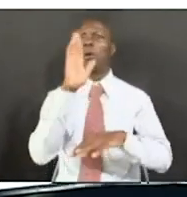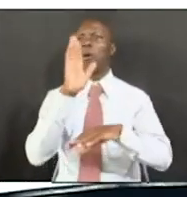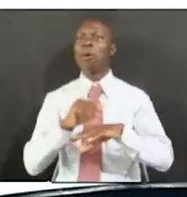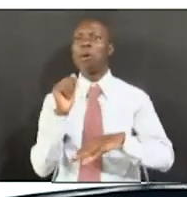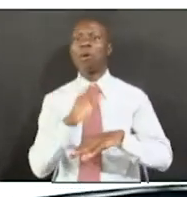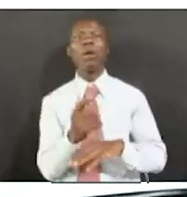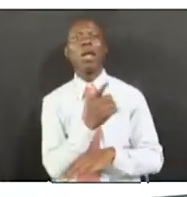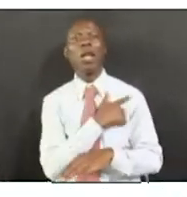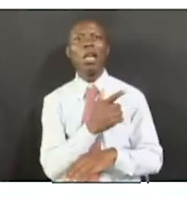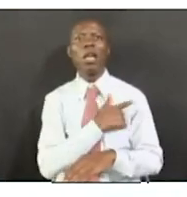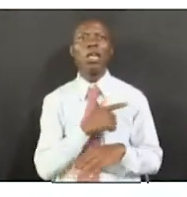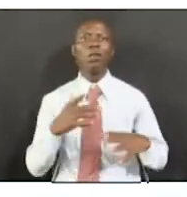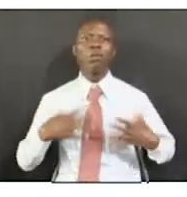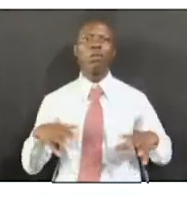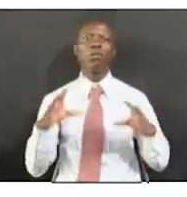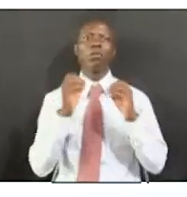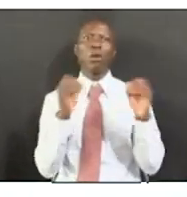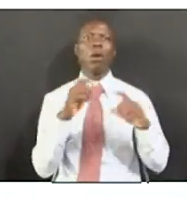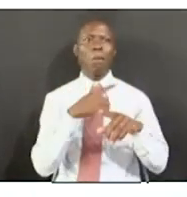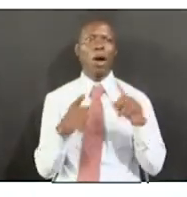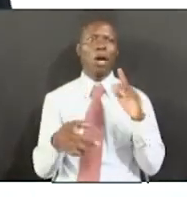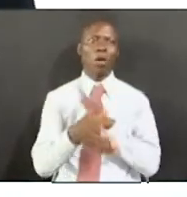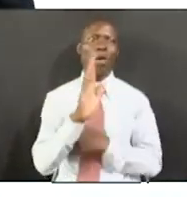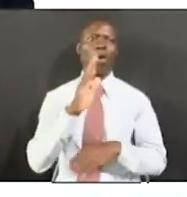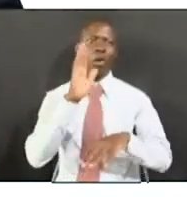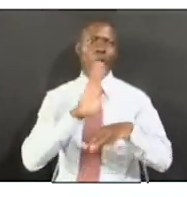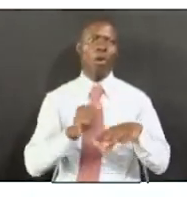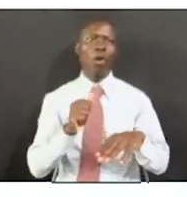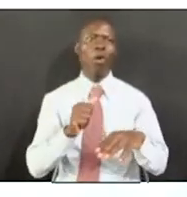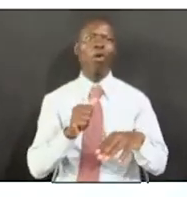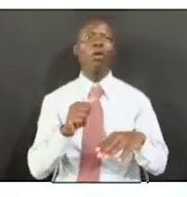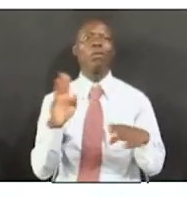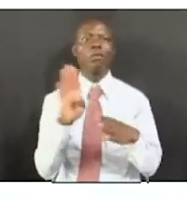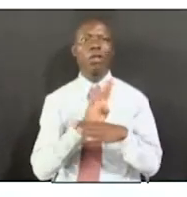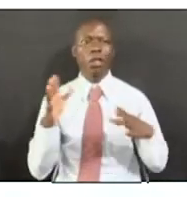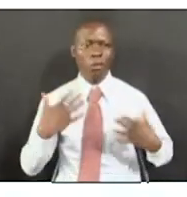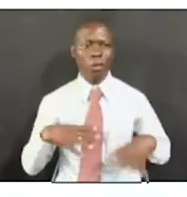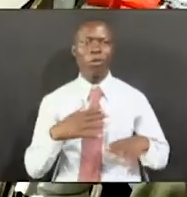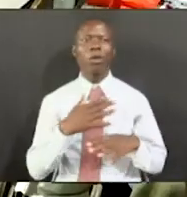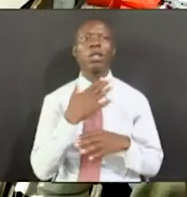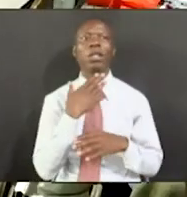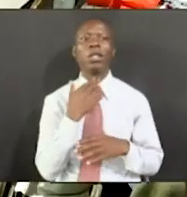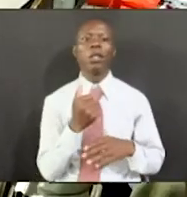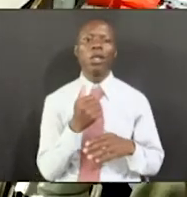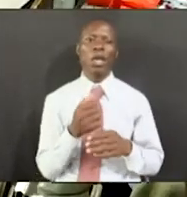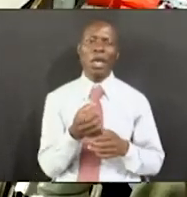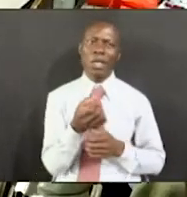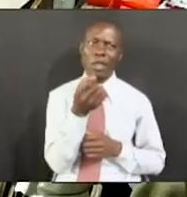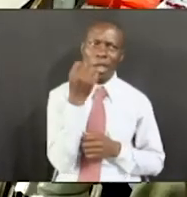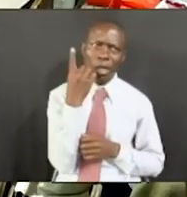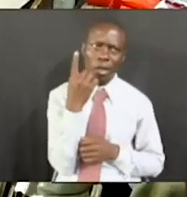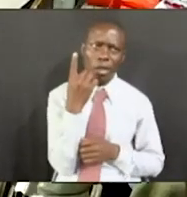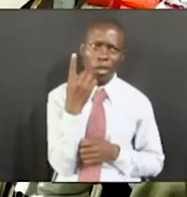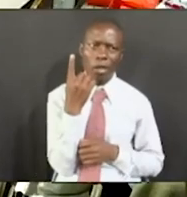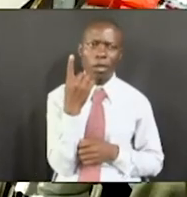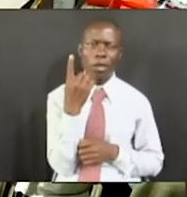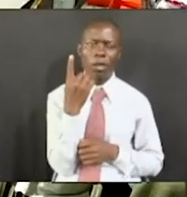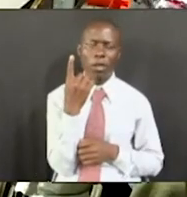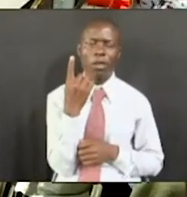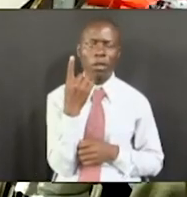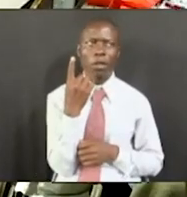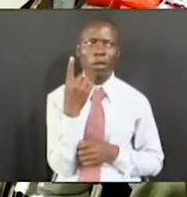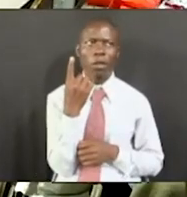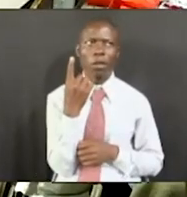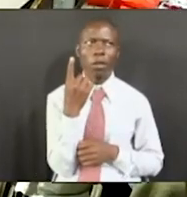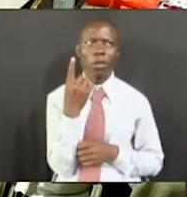people. God calls busy people. Okay, you didn't understand it? So let me say it differently.